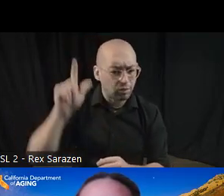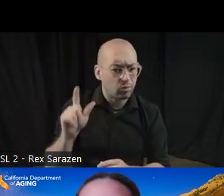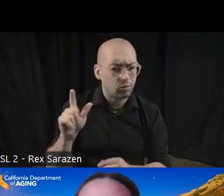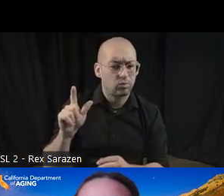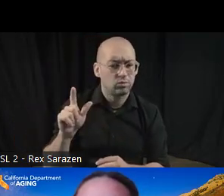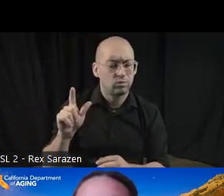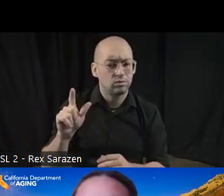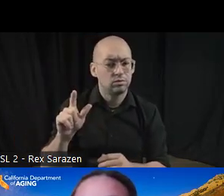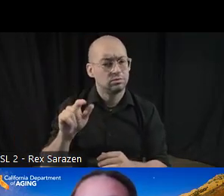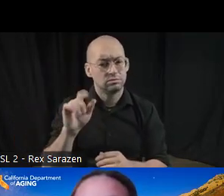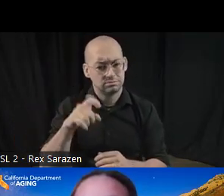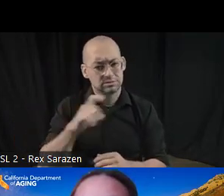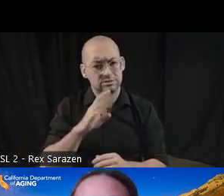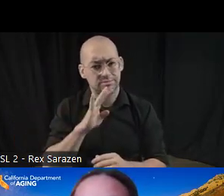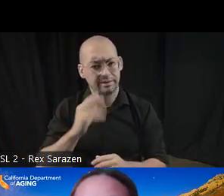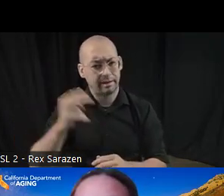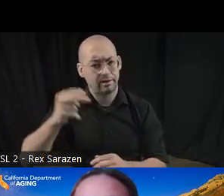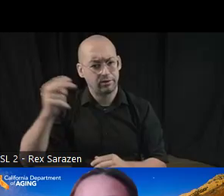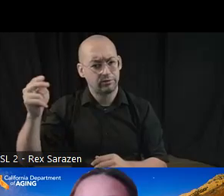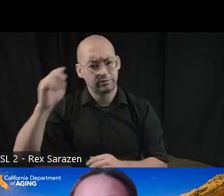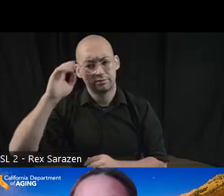Okay. All right.